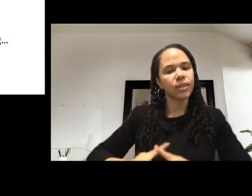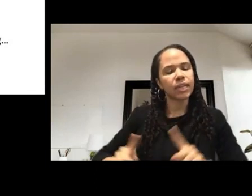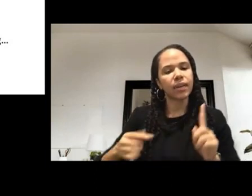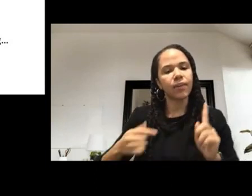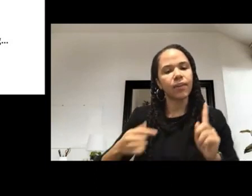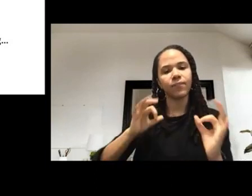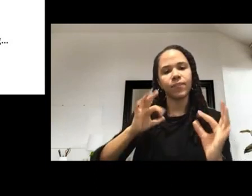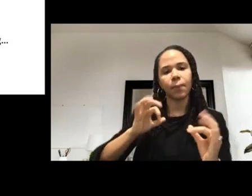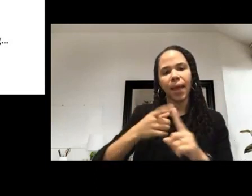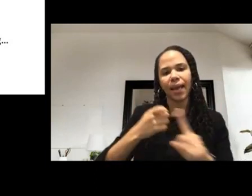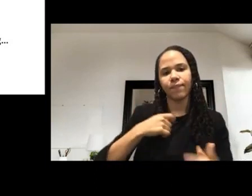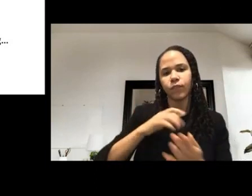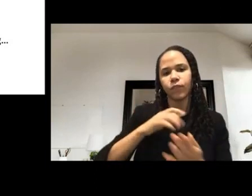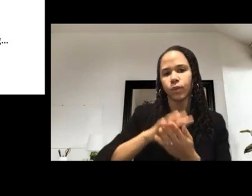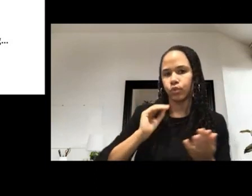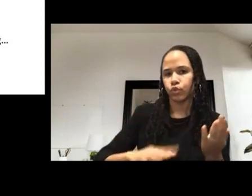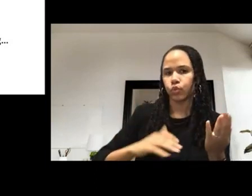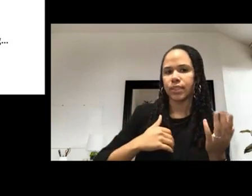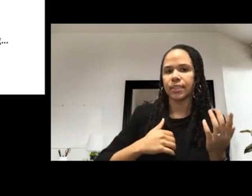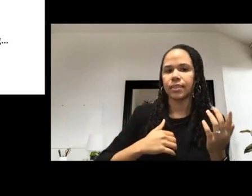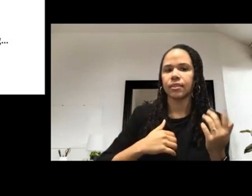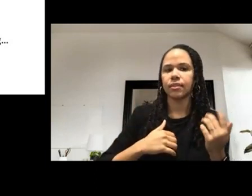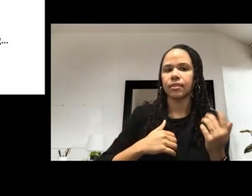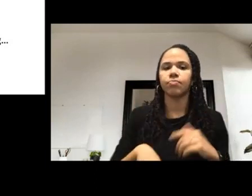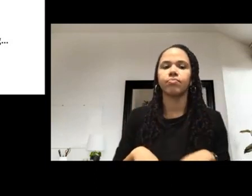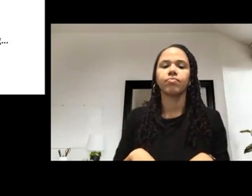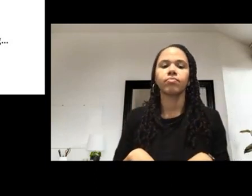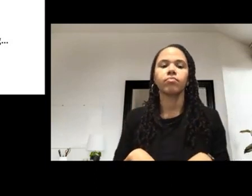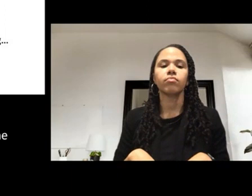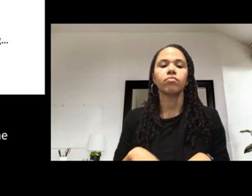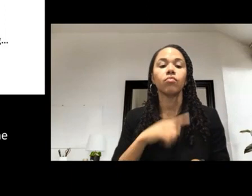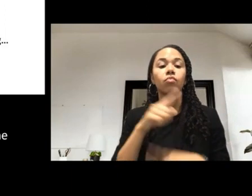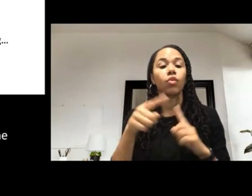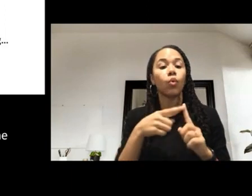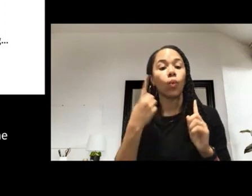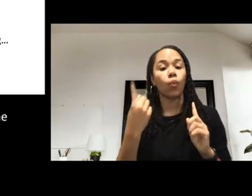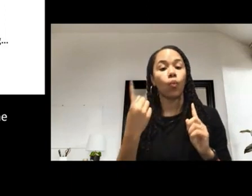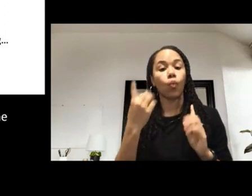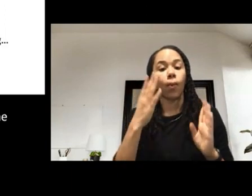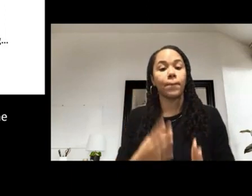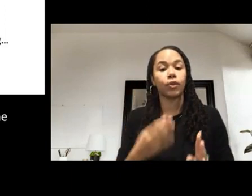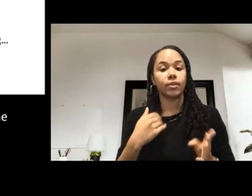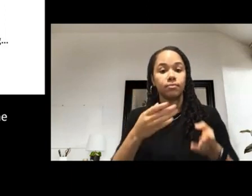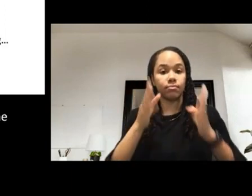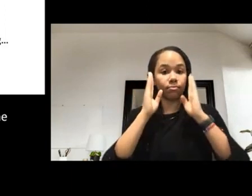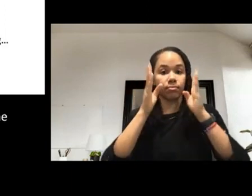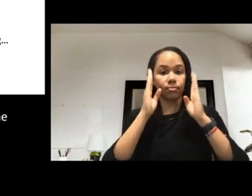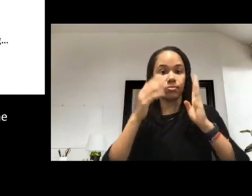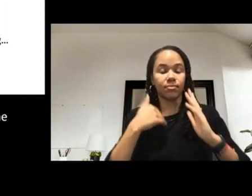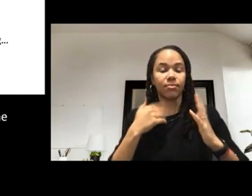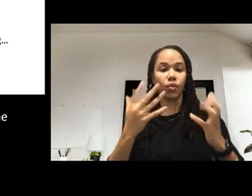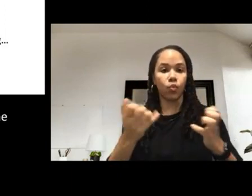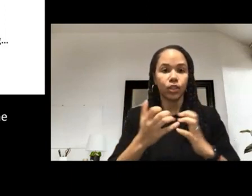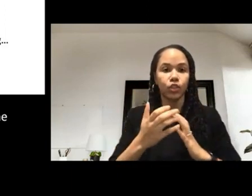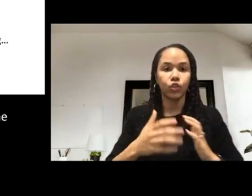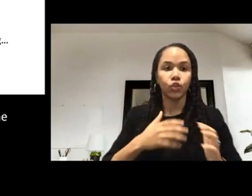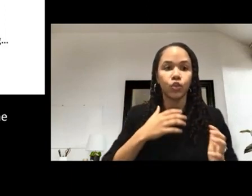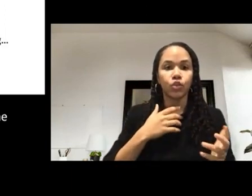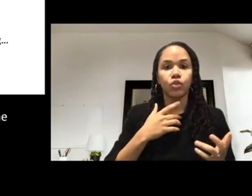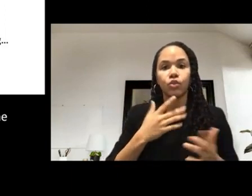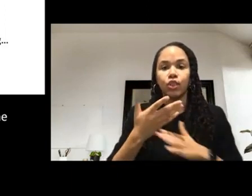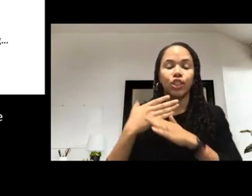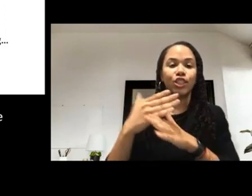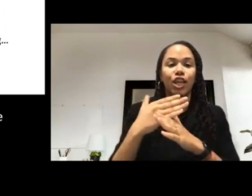paying attention that much anyway. But whenever he was perked up and decided to display some kind of passion about a piece of the